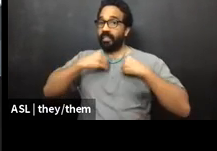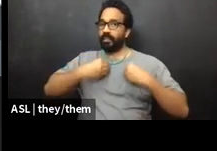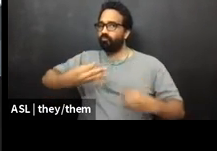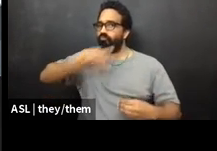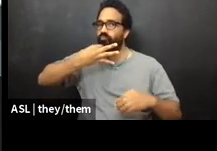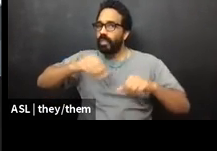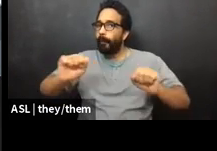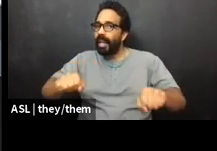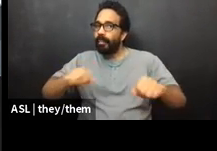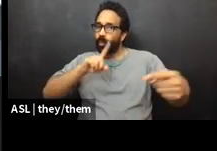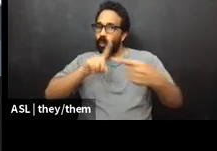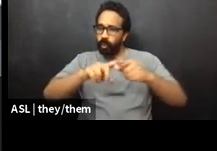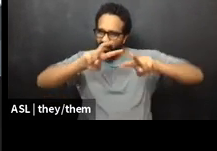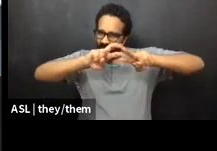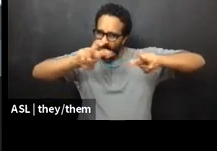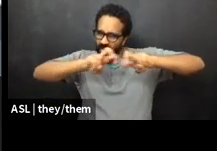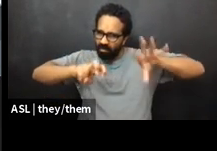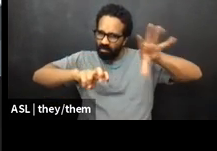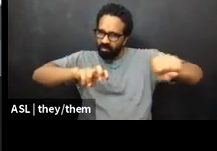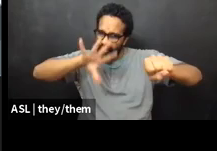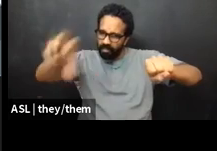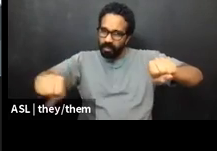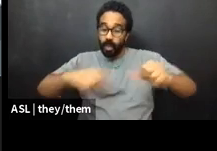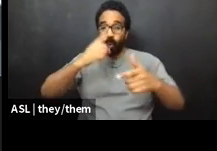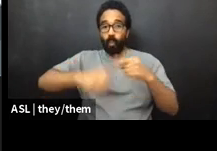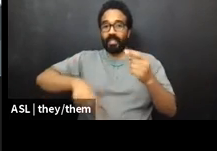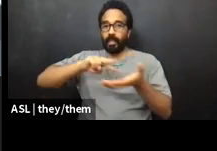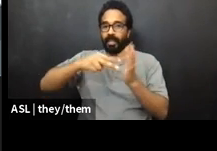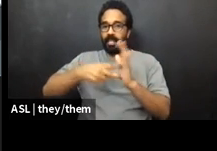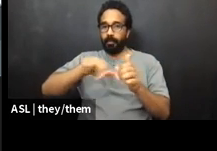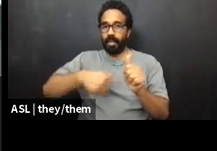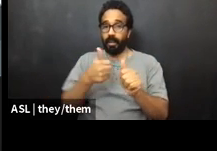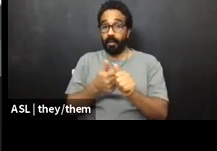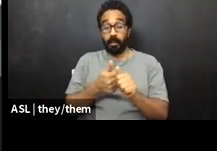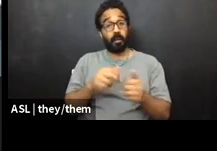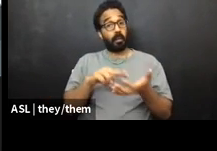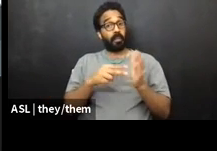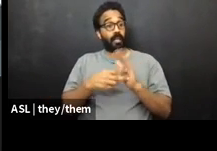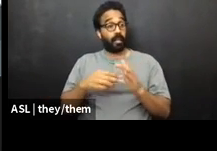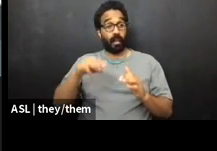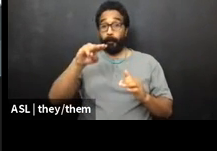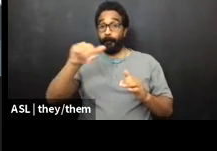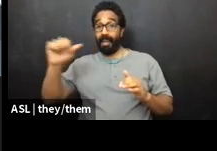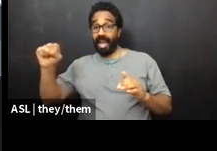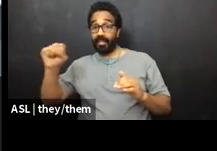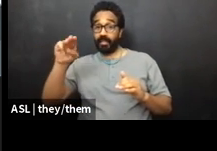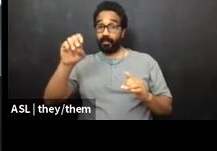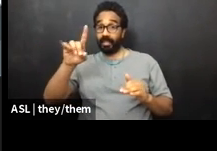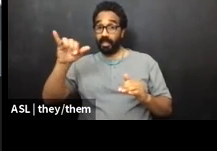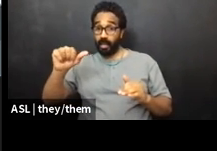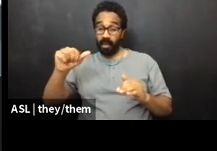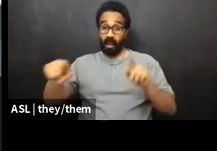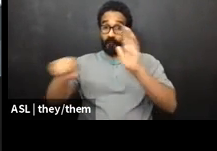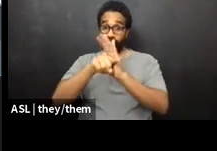Now, what this does is this allows us to potentially counter negative effects of mass media. This allows us to add